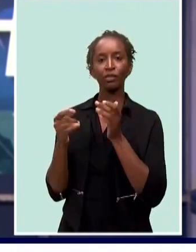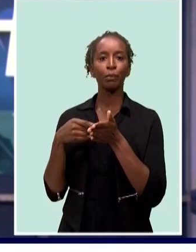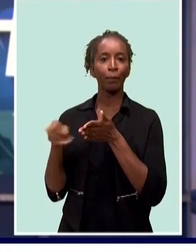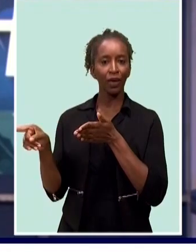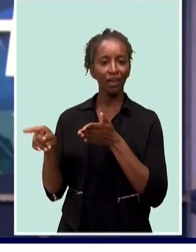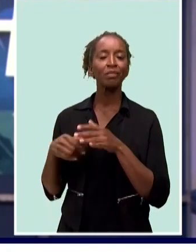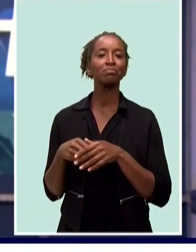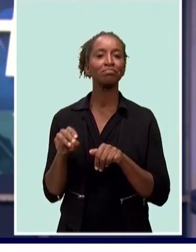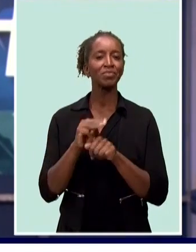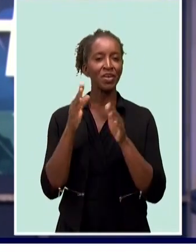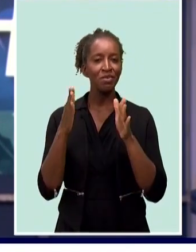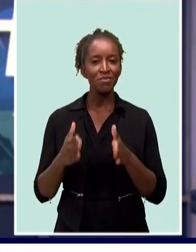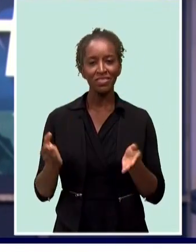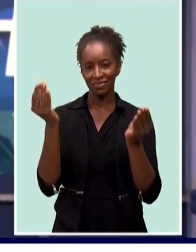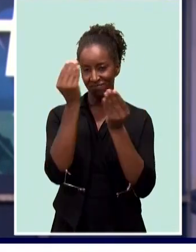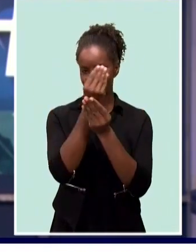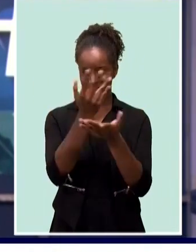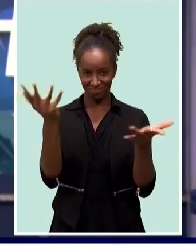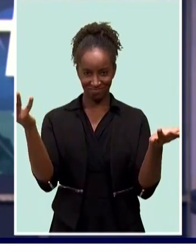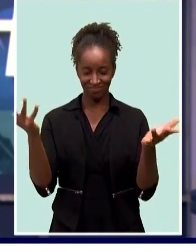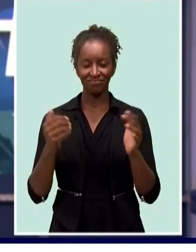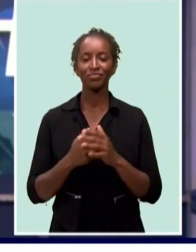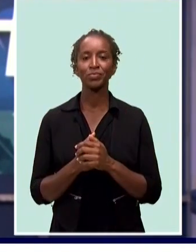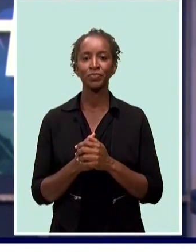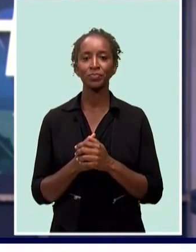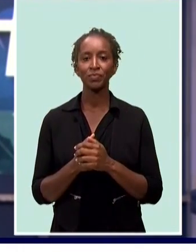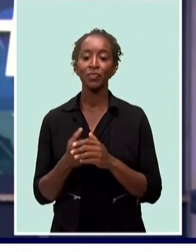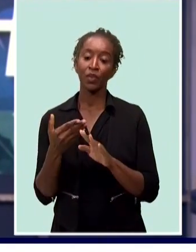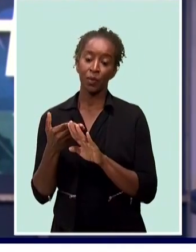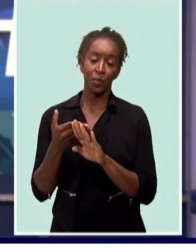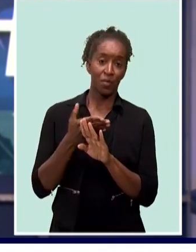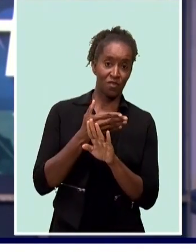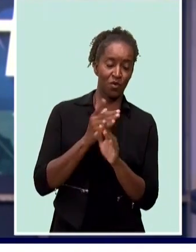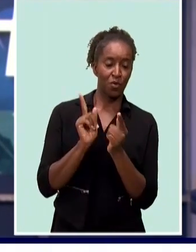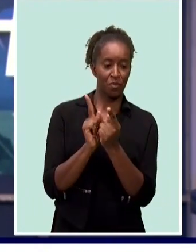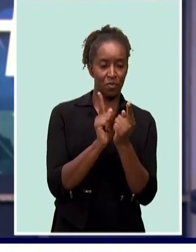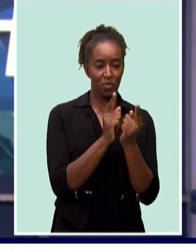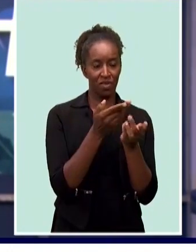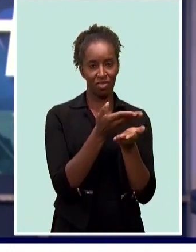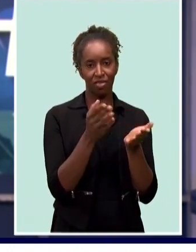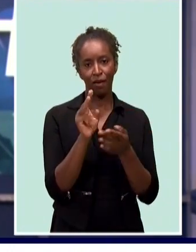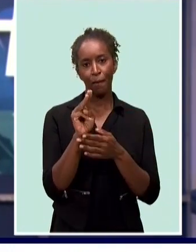the announcement during a press briefing ahead of a meeting with representatives from that